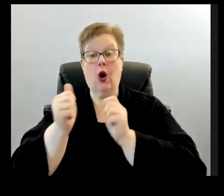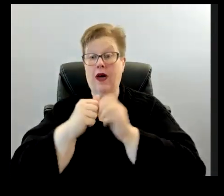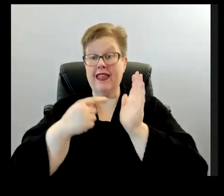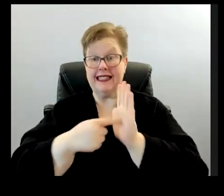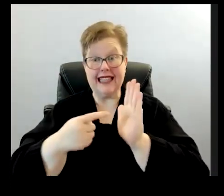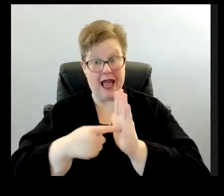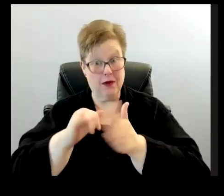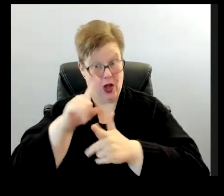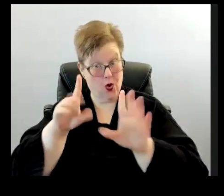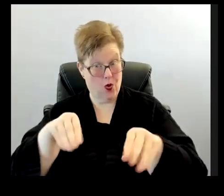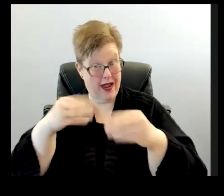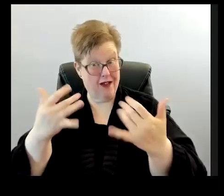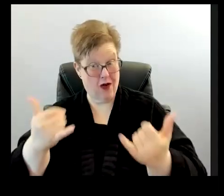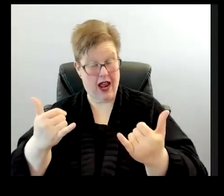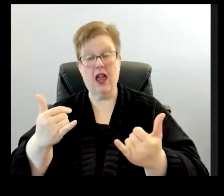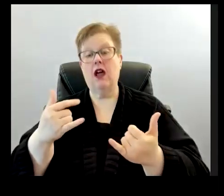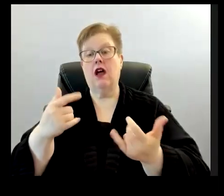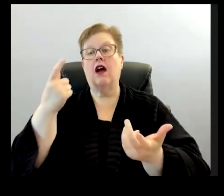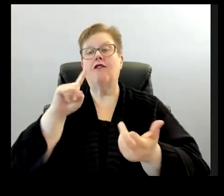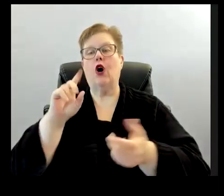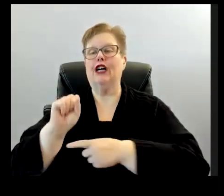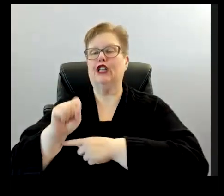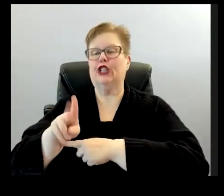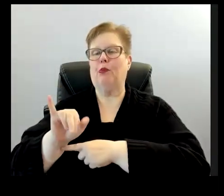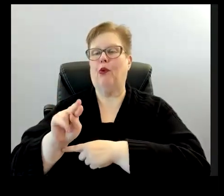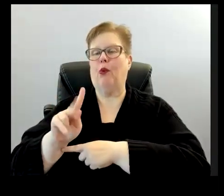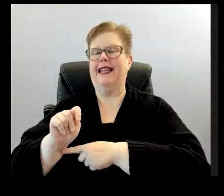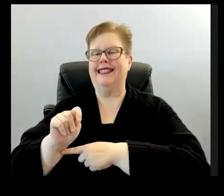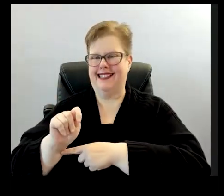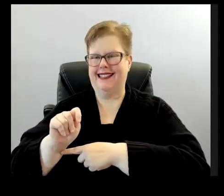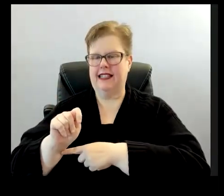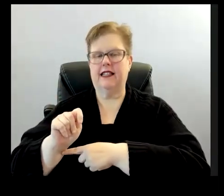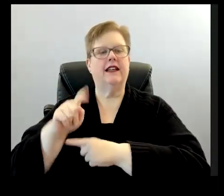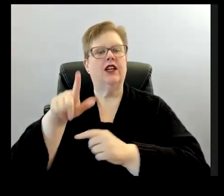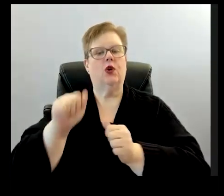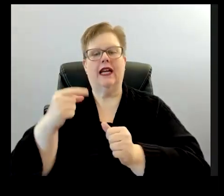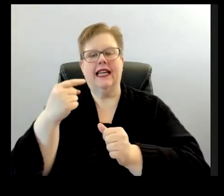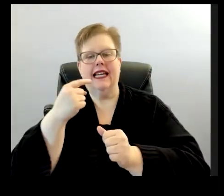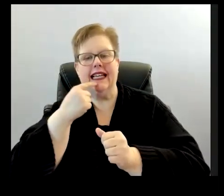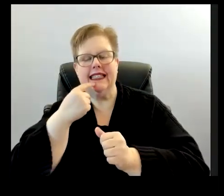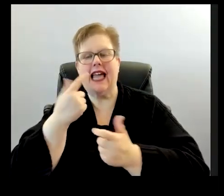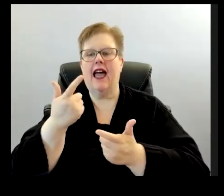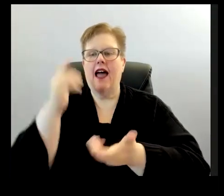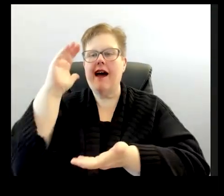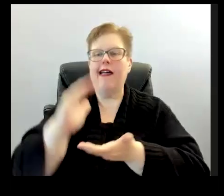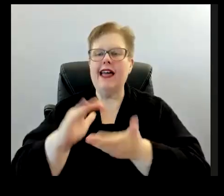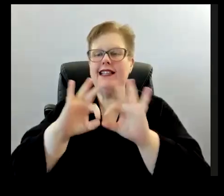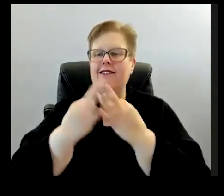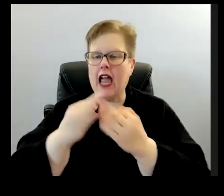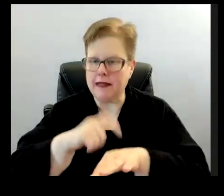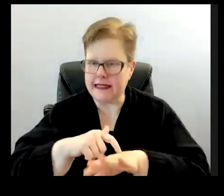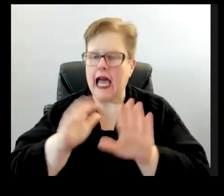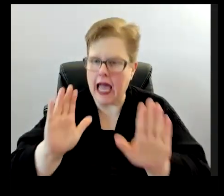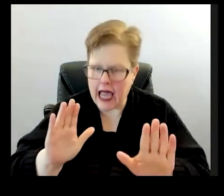you're giving, right? For a little bit, for a sprint, you can say, you know what? I'm going to have a little bit less family time. I'm going to have a